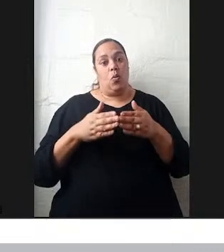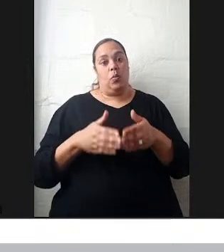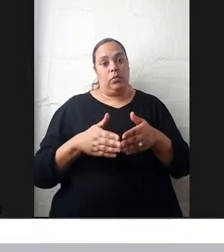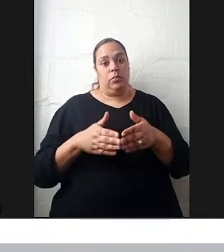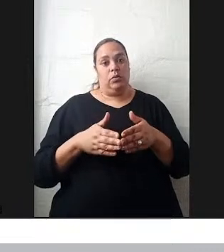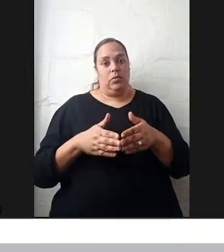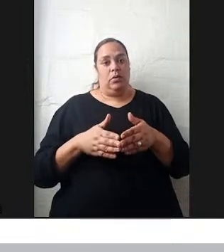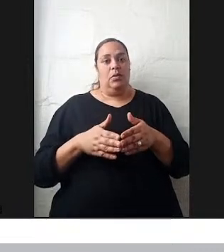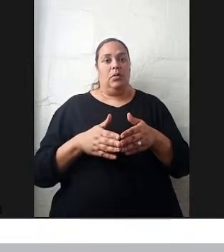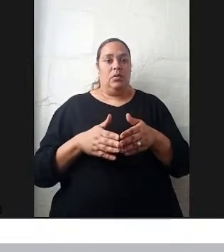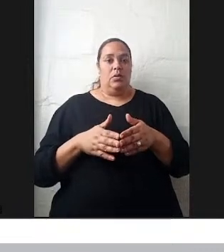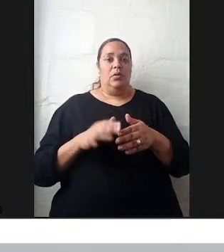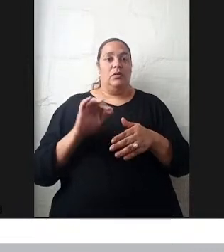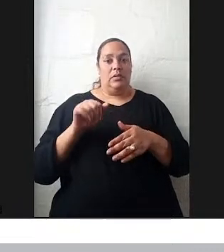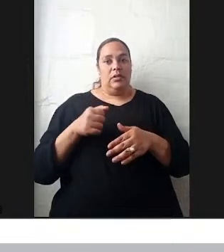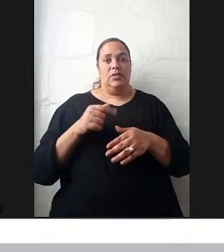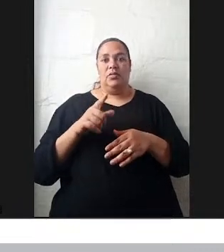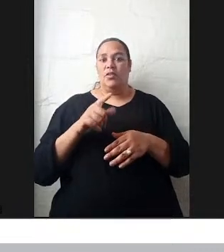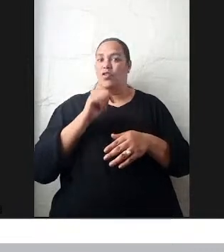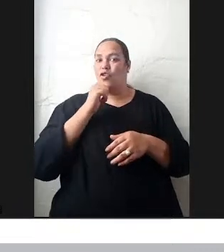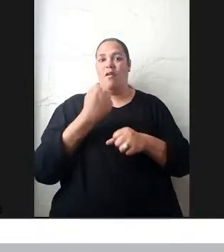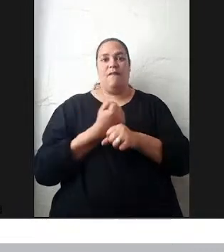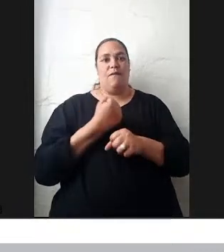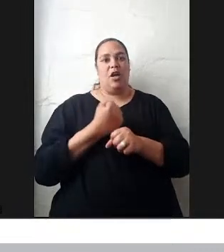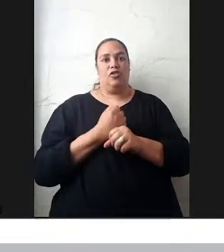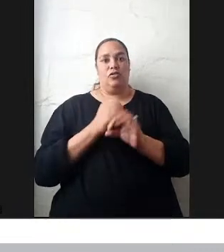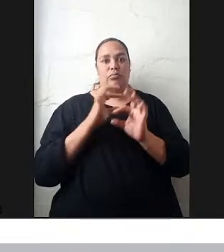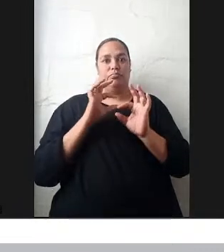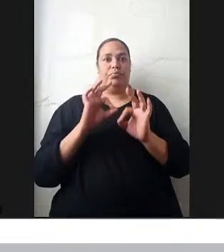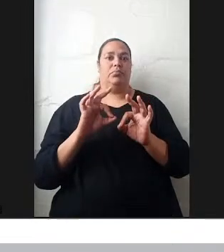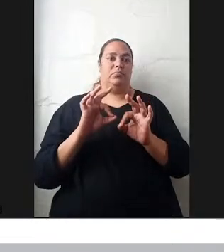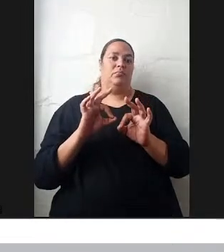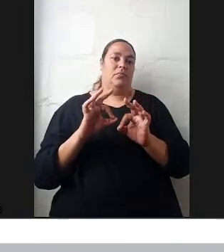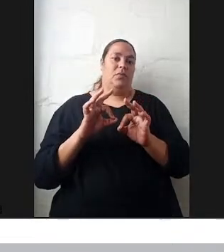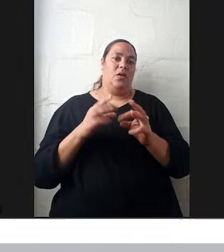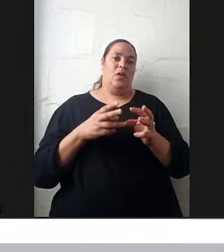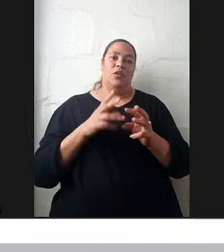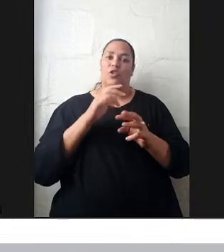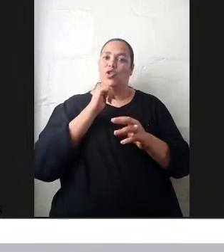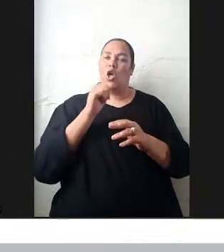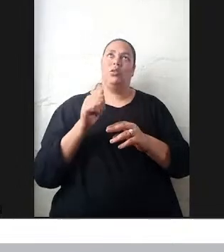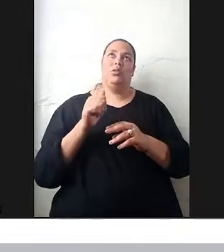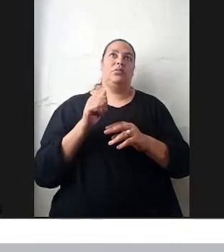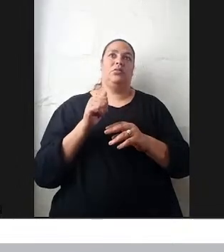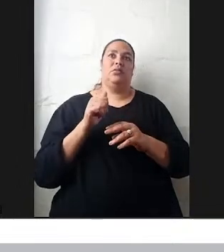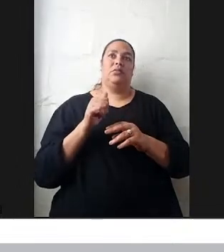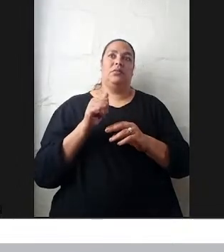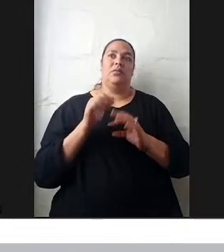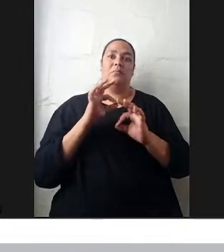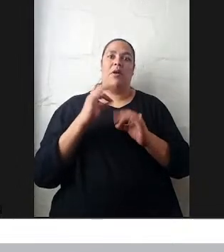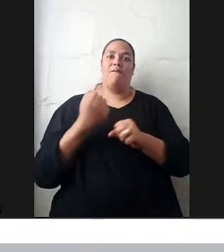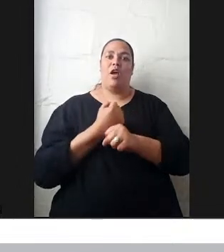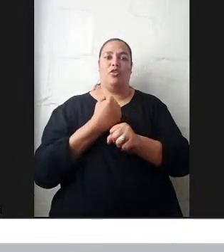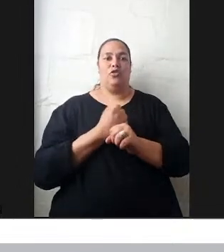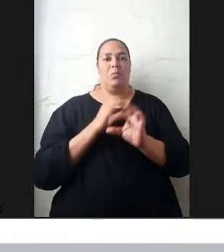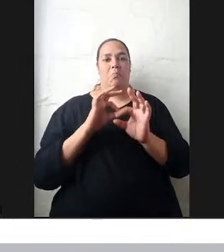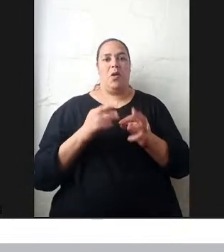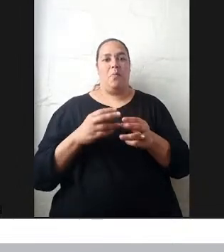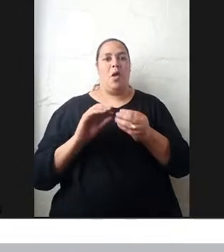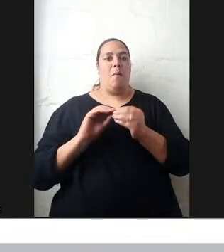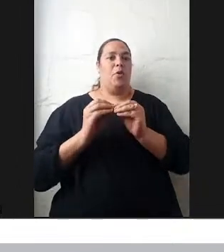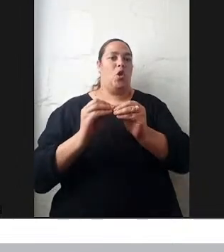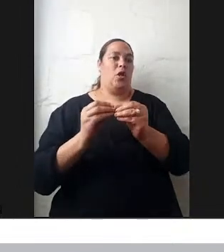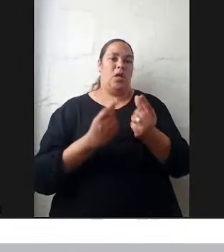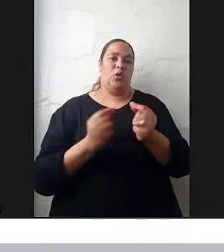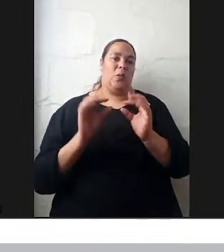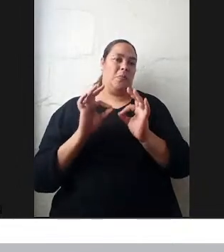actually not functioning, you know, optimal, and you know, it is not in terms of functioning and productivity, it's